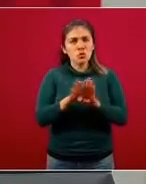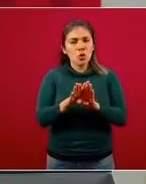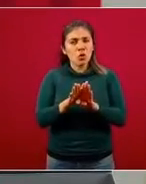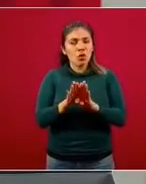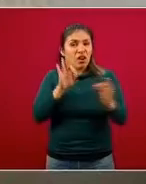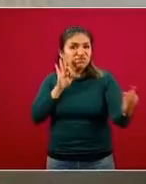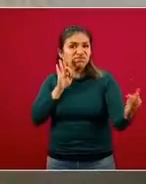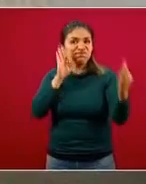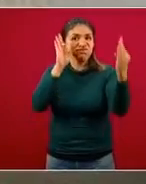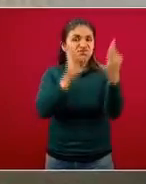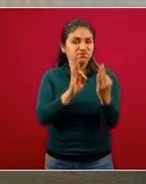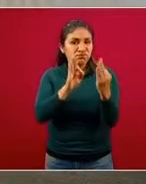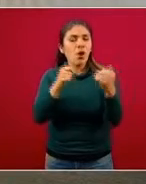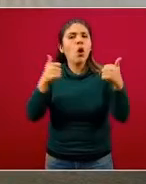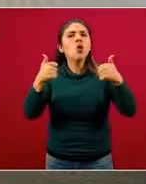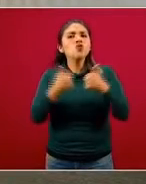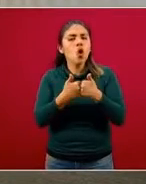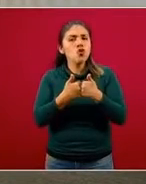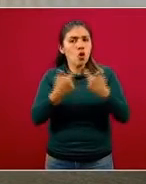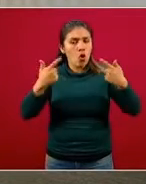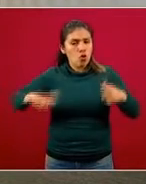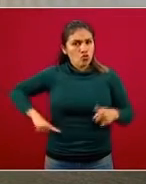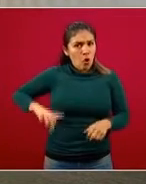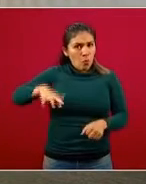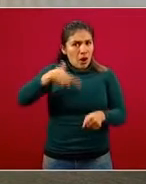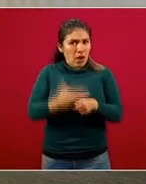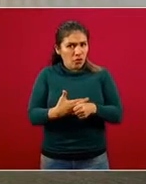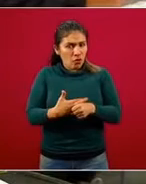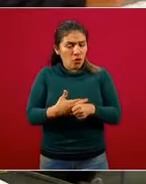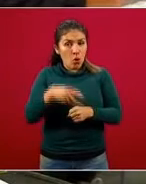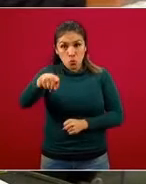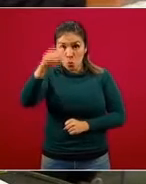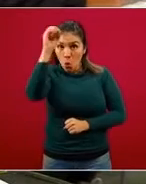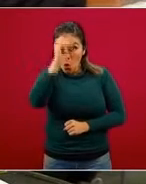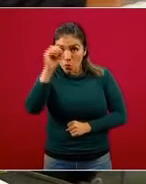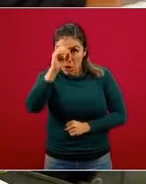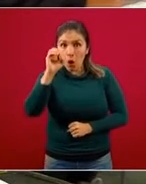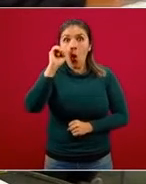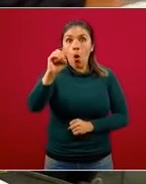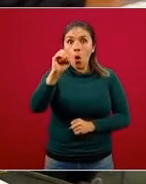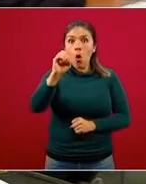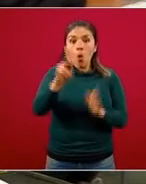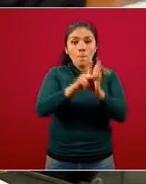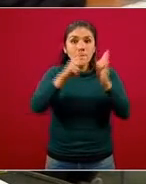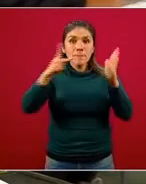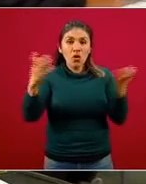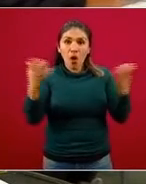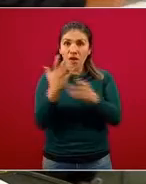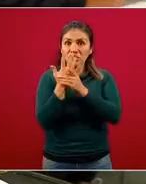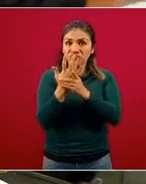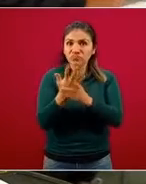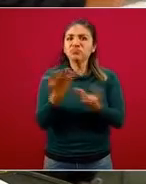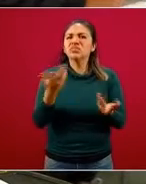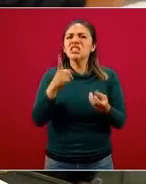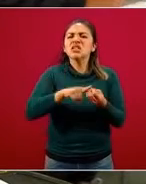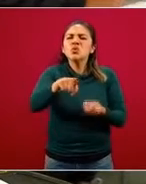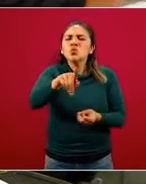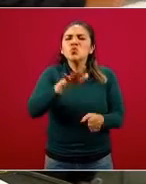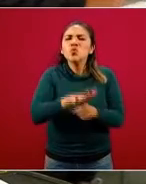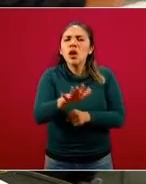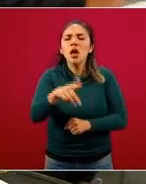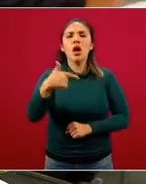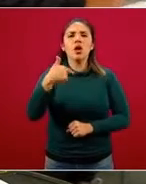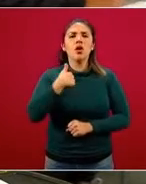clear if when you're talking about confrontation with the governors, is that your opinion or your